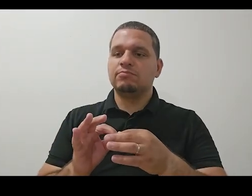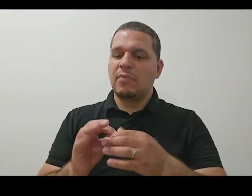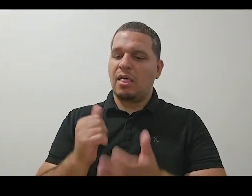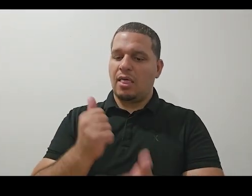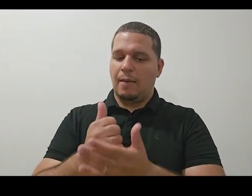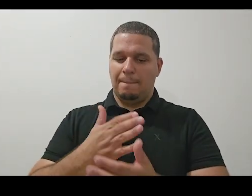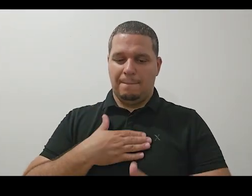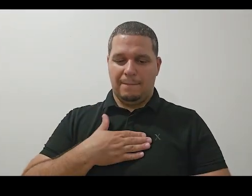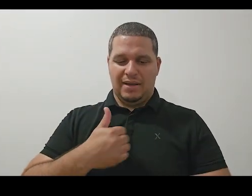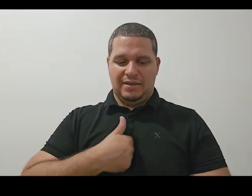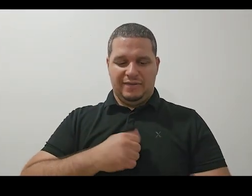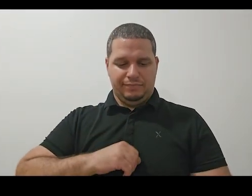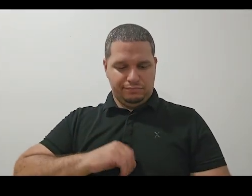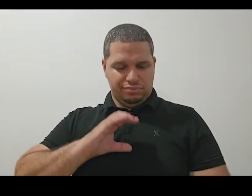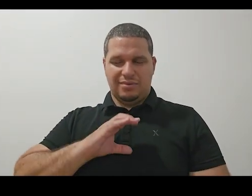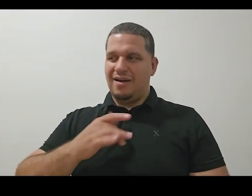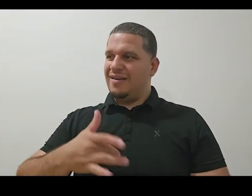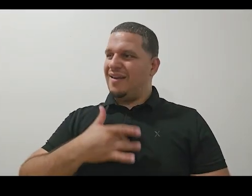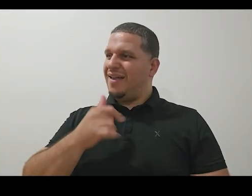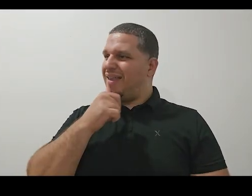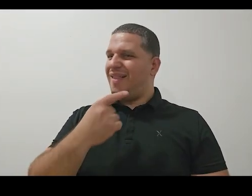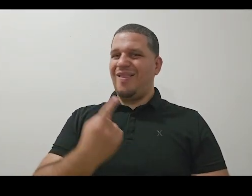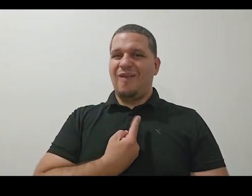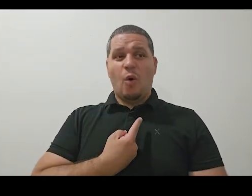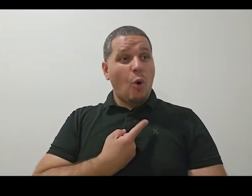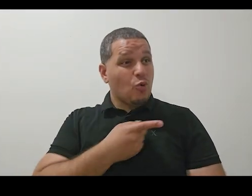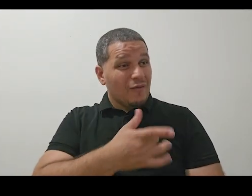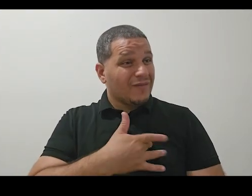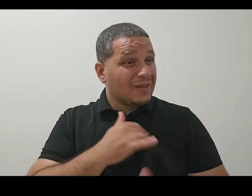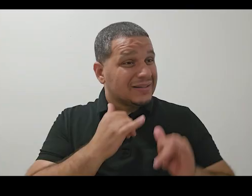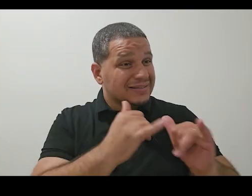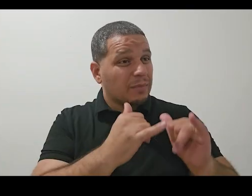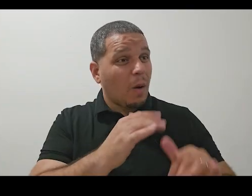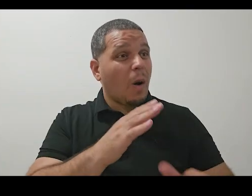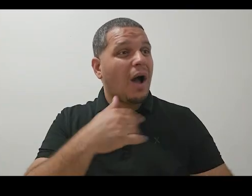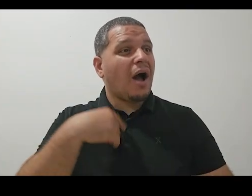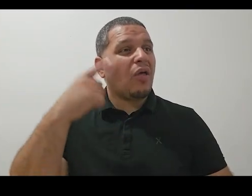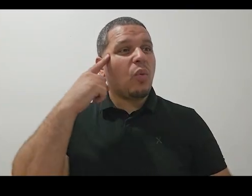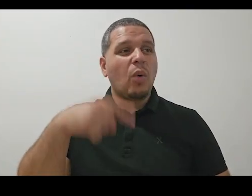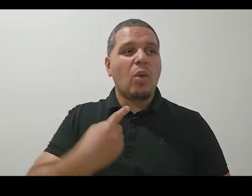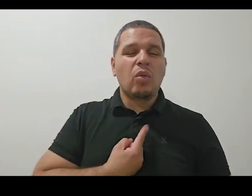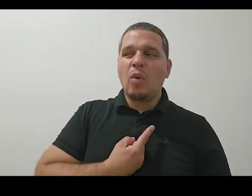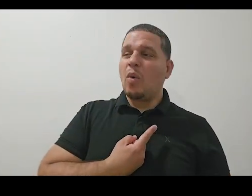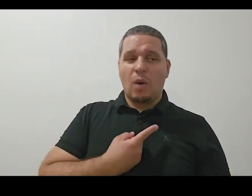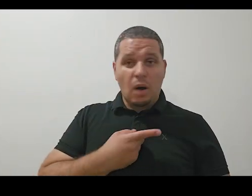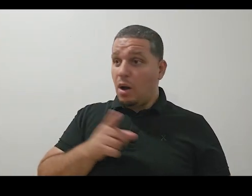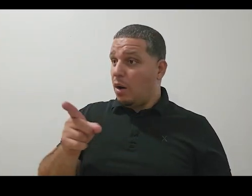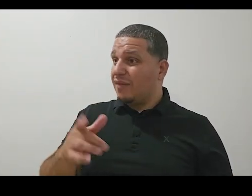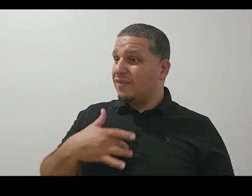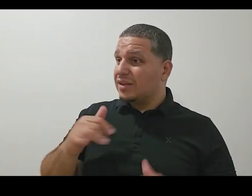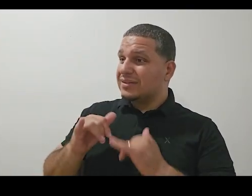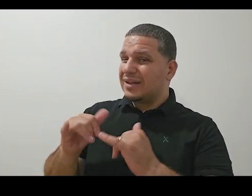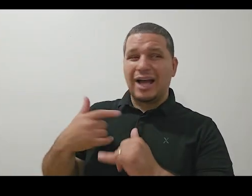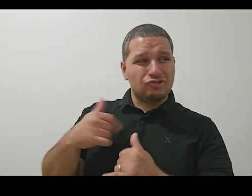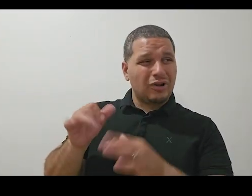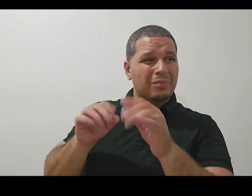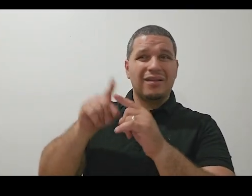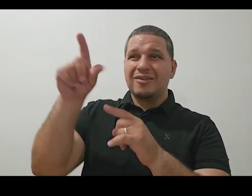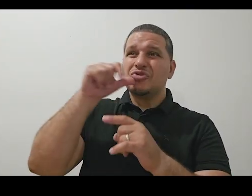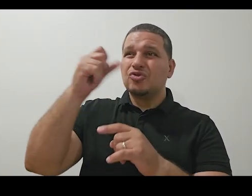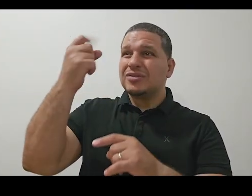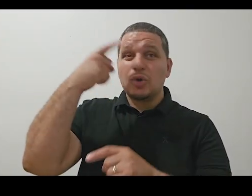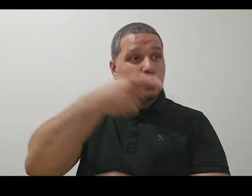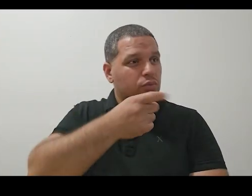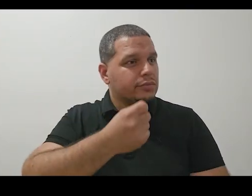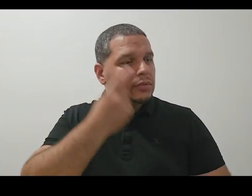your self-esteem, your I'm not alone. Oh, you felt that way too? Oh, I tried to explain to the other guy, he couldn't understand it.